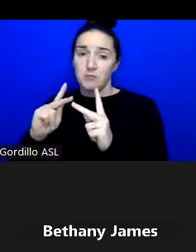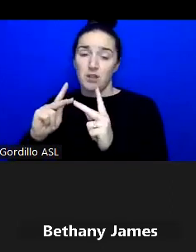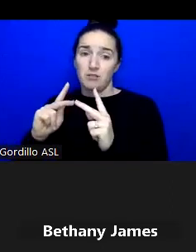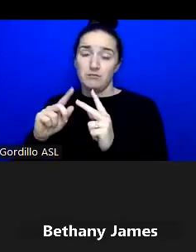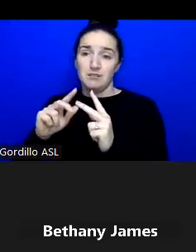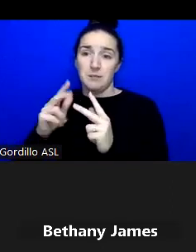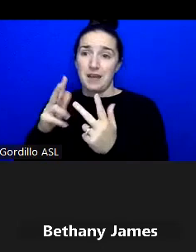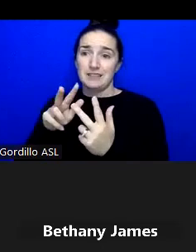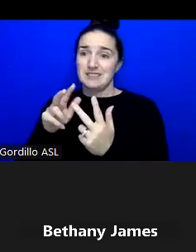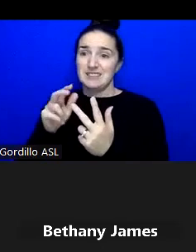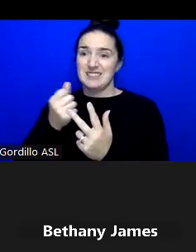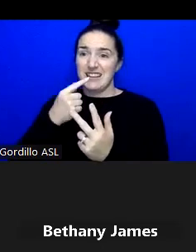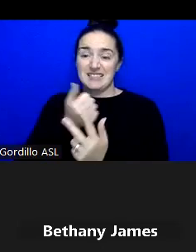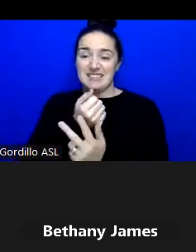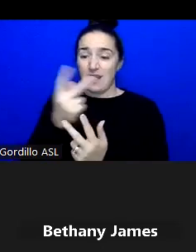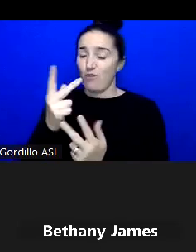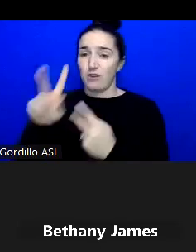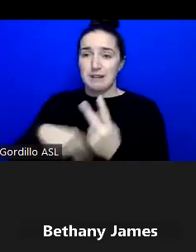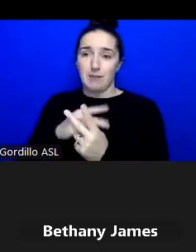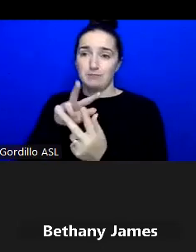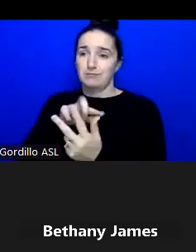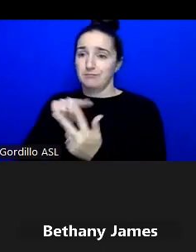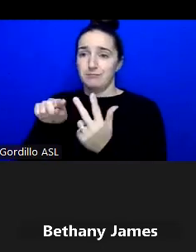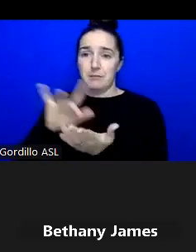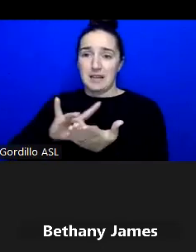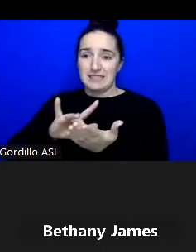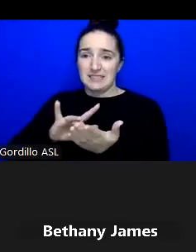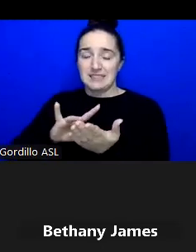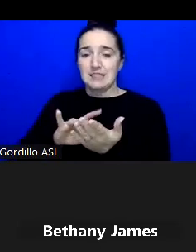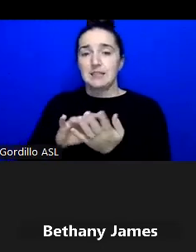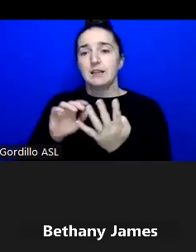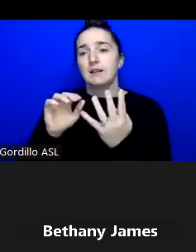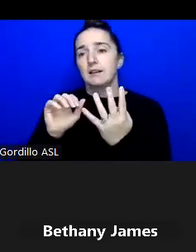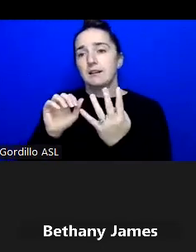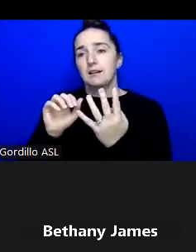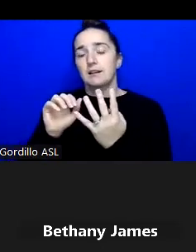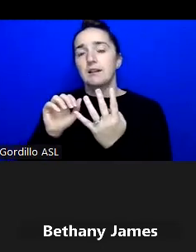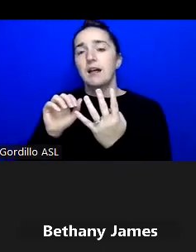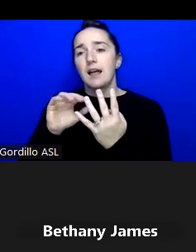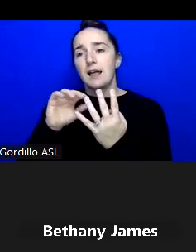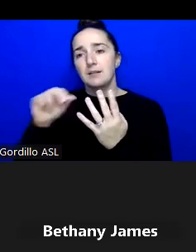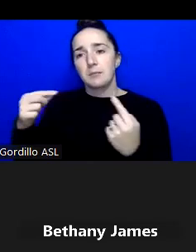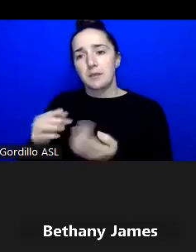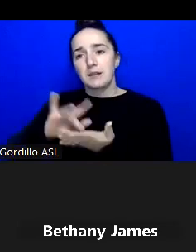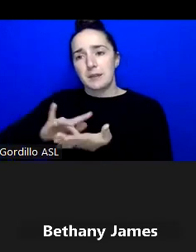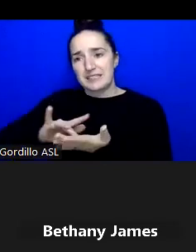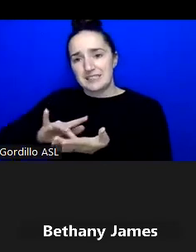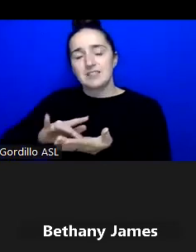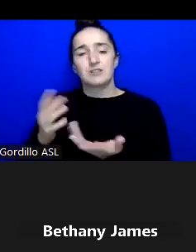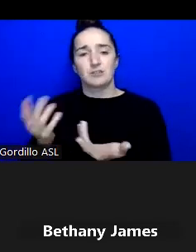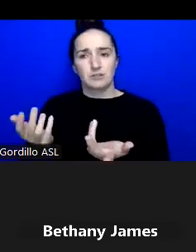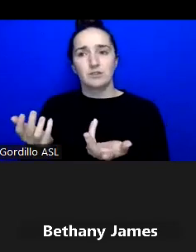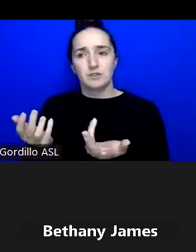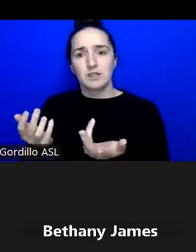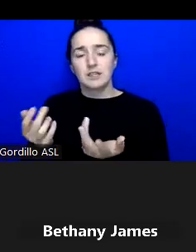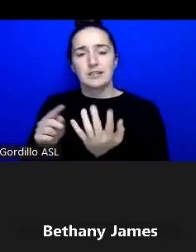pills. NSAIDs, so there's things that people frequently take that can contribute to some of the symptoms that they may have.